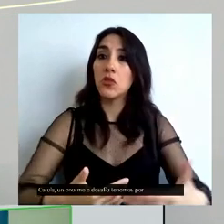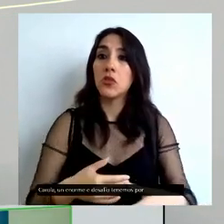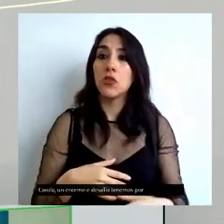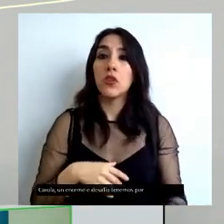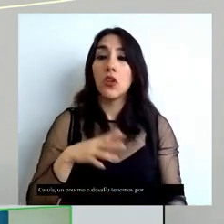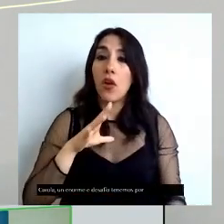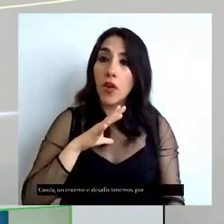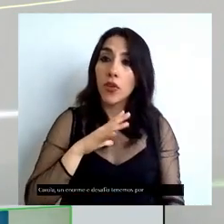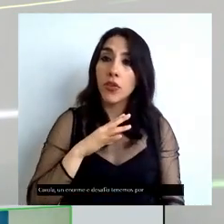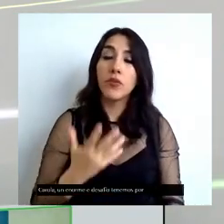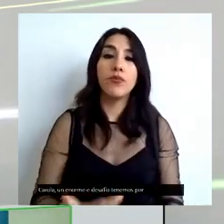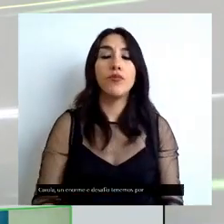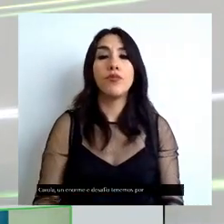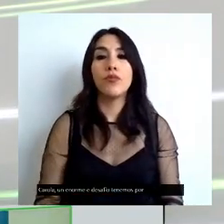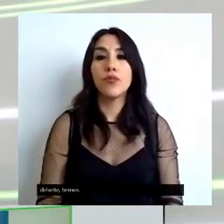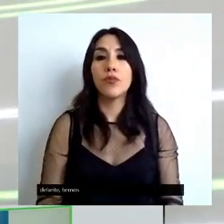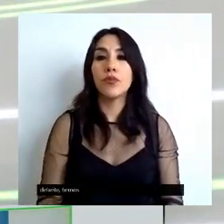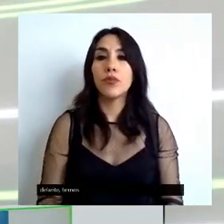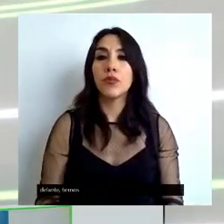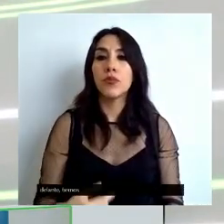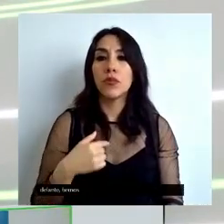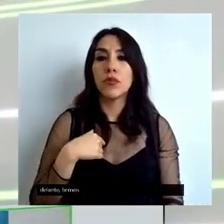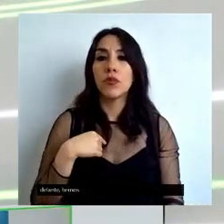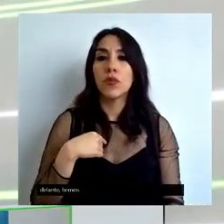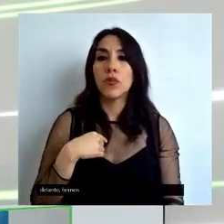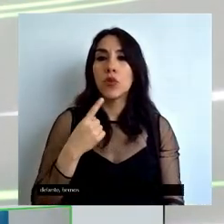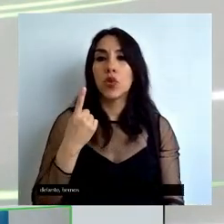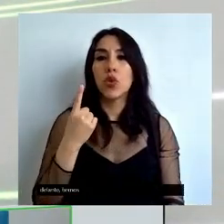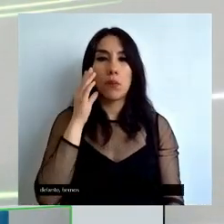follow. So from our experience